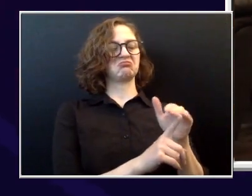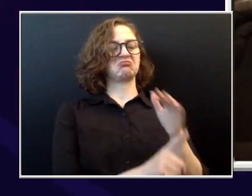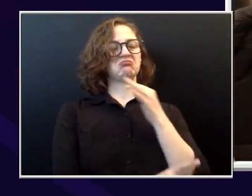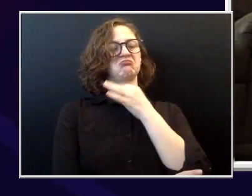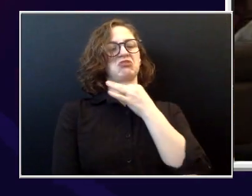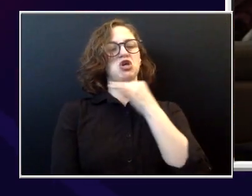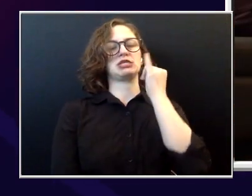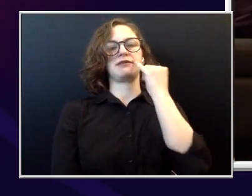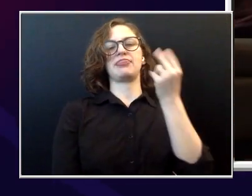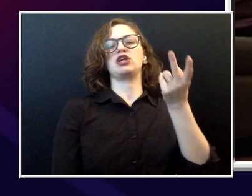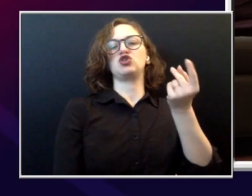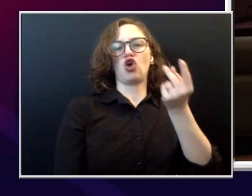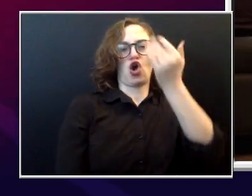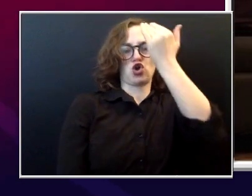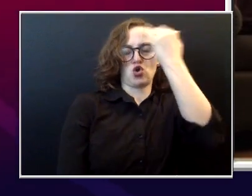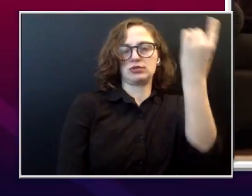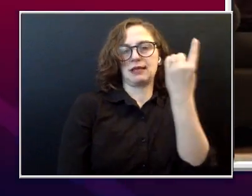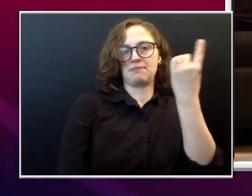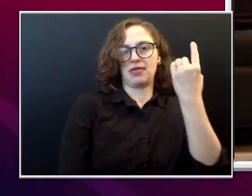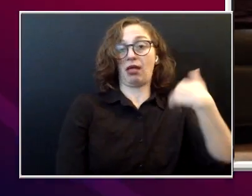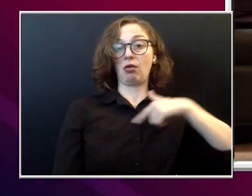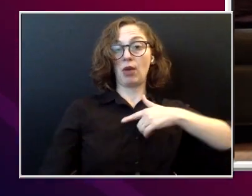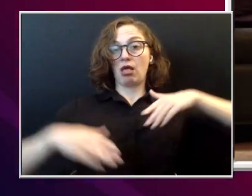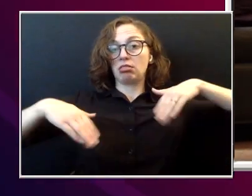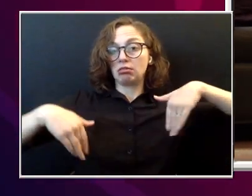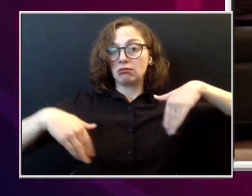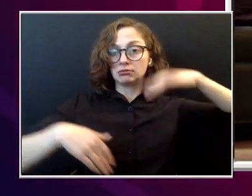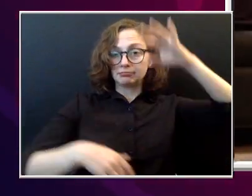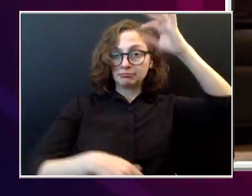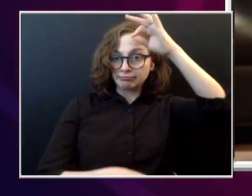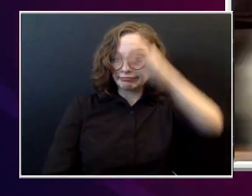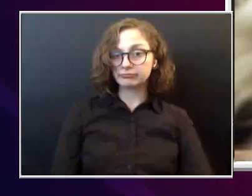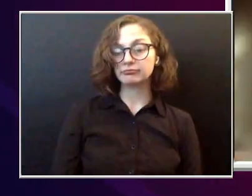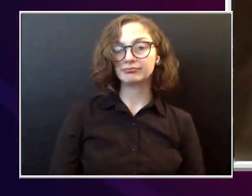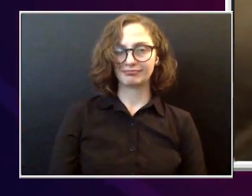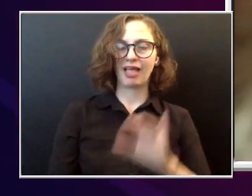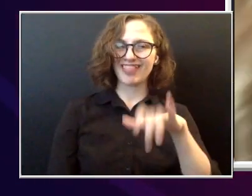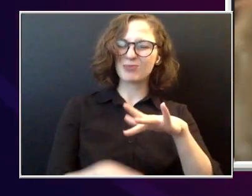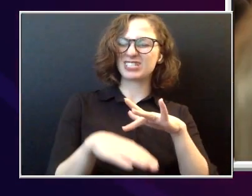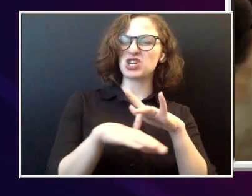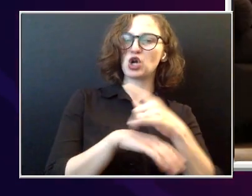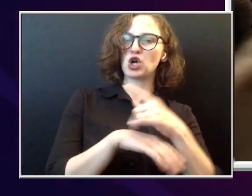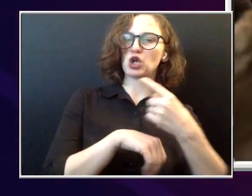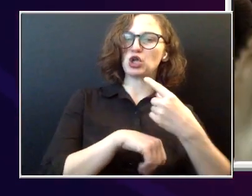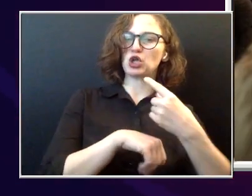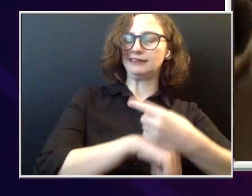yet. That was in the early part of it, and she